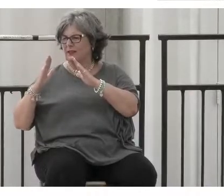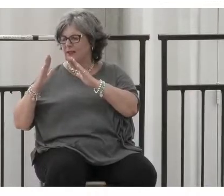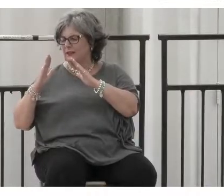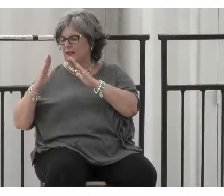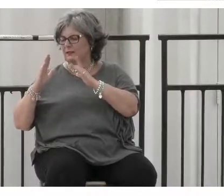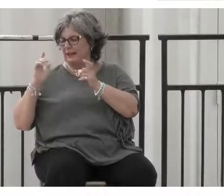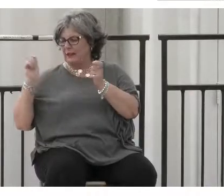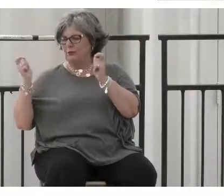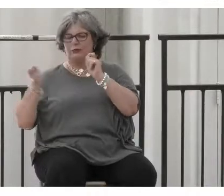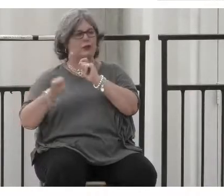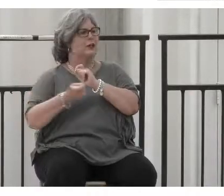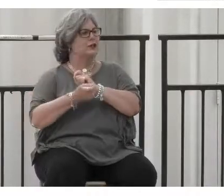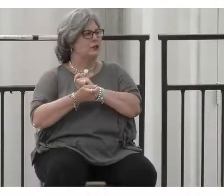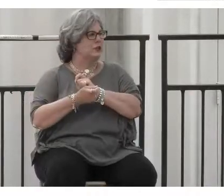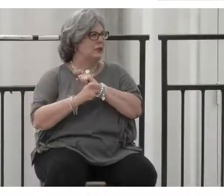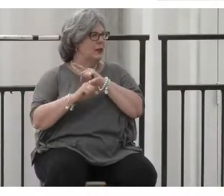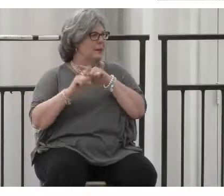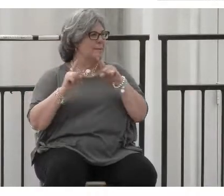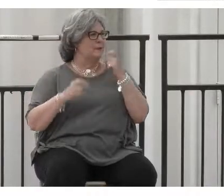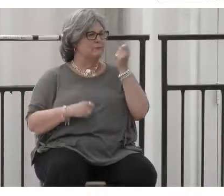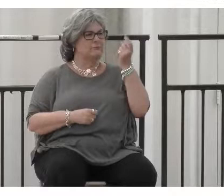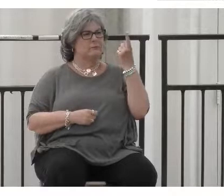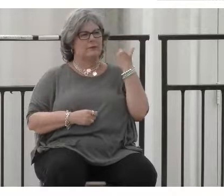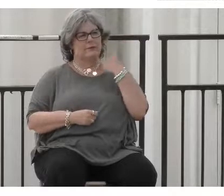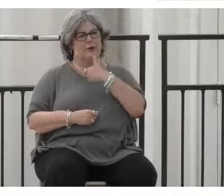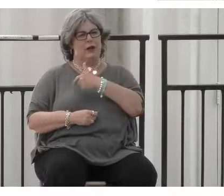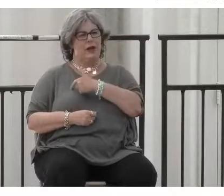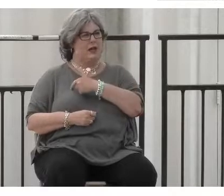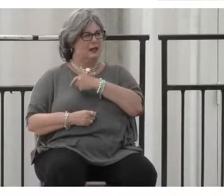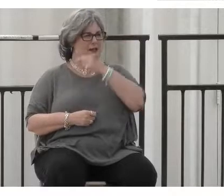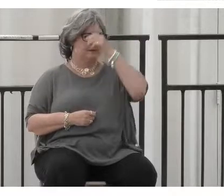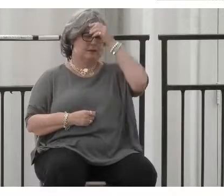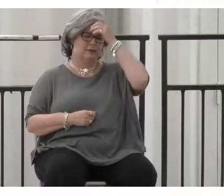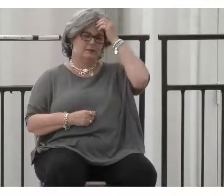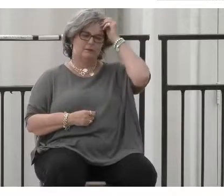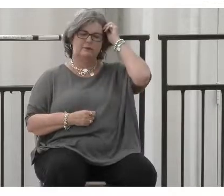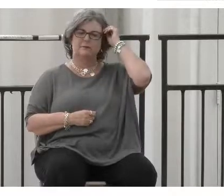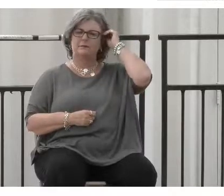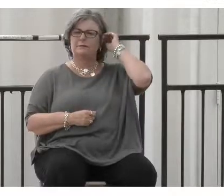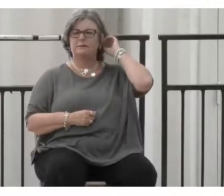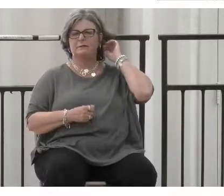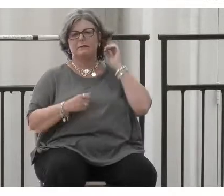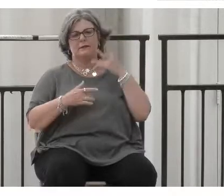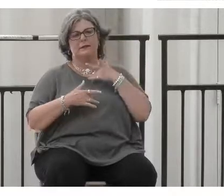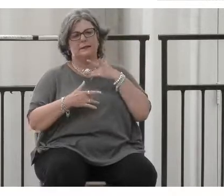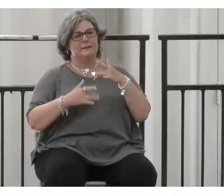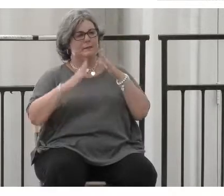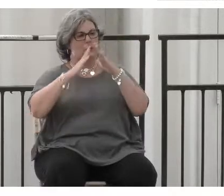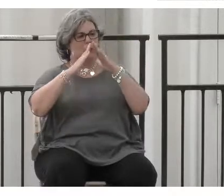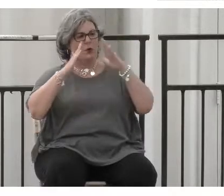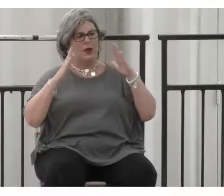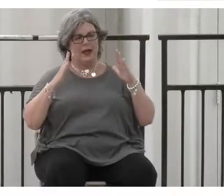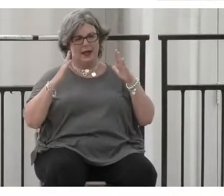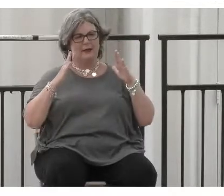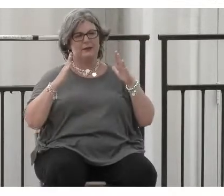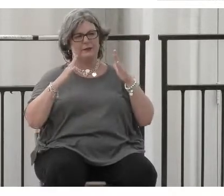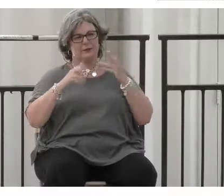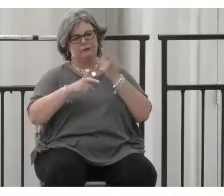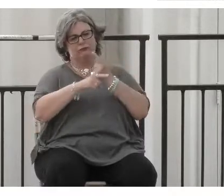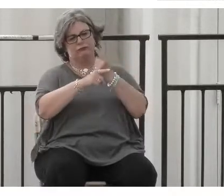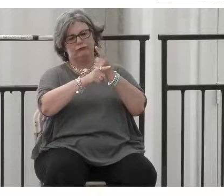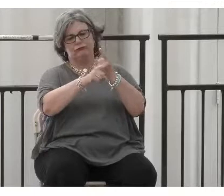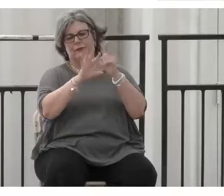it. But for us, what the DCT encountered is that the normal houses for the normal